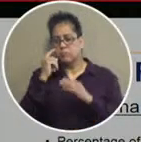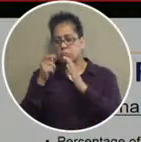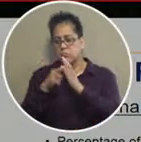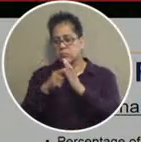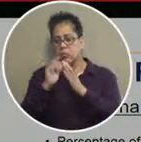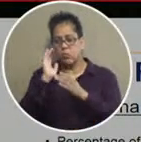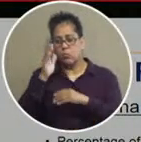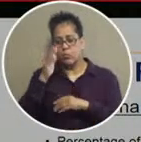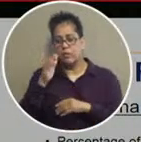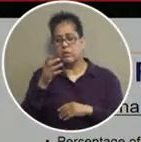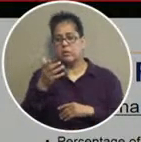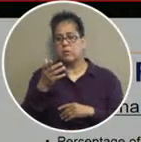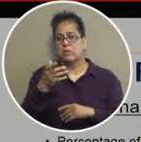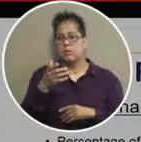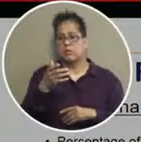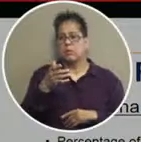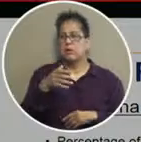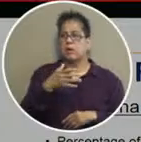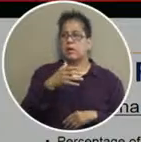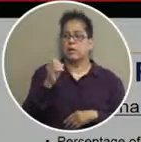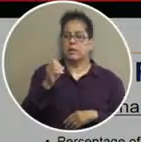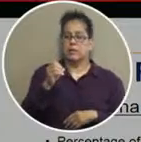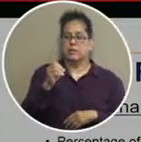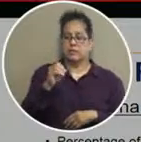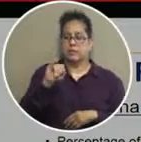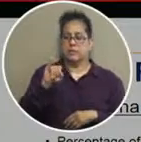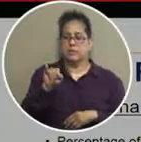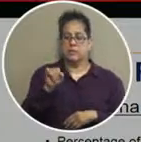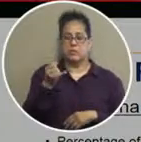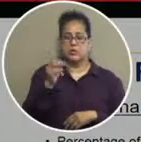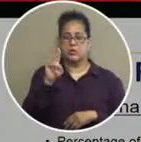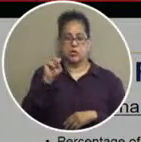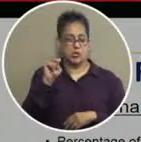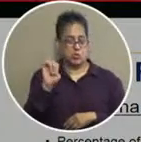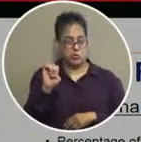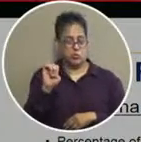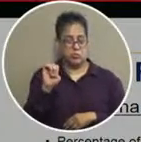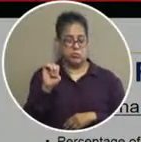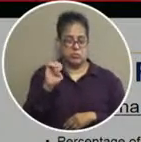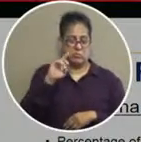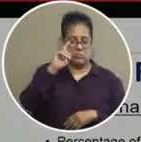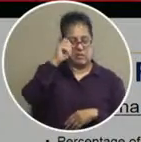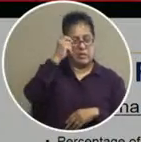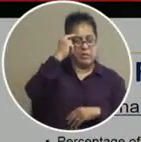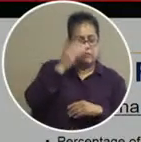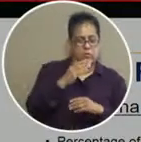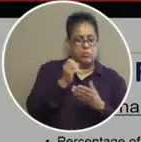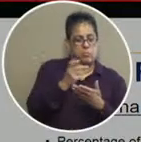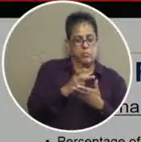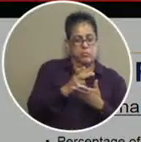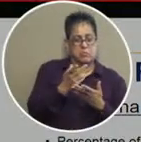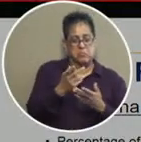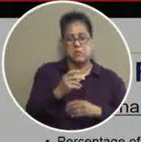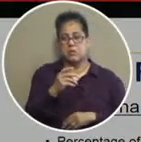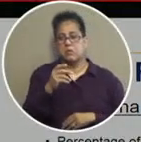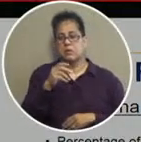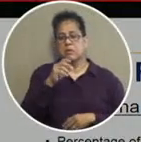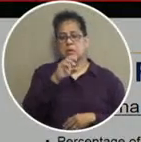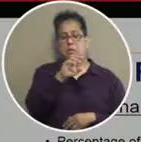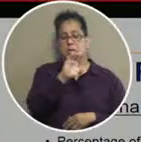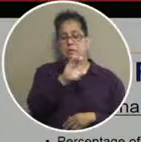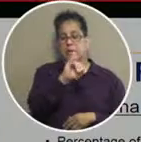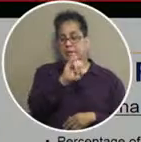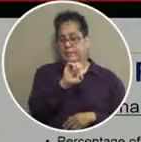coming up, or they'll be coming in June per the governor's approval.